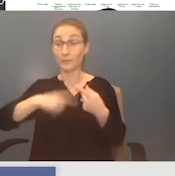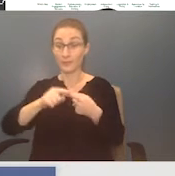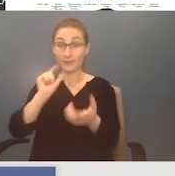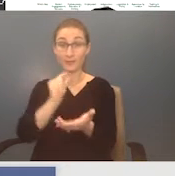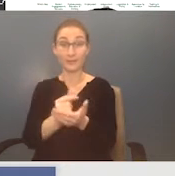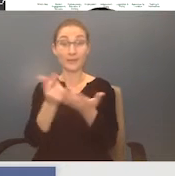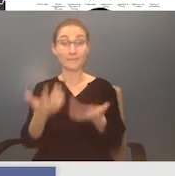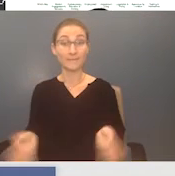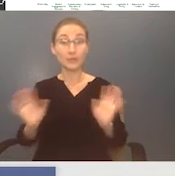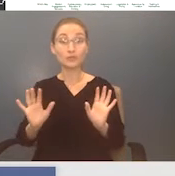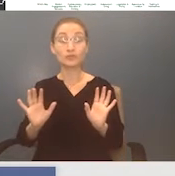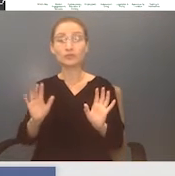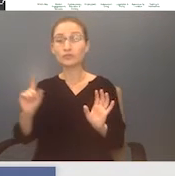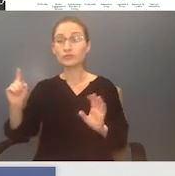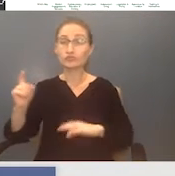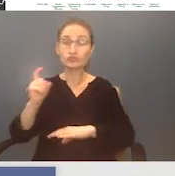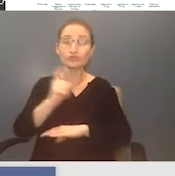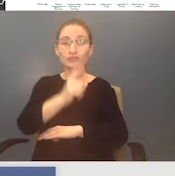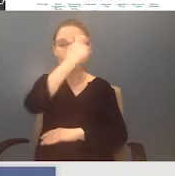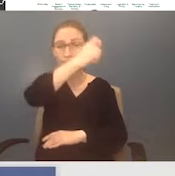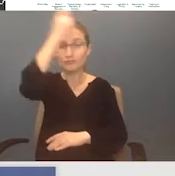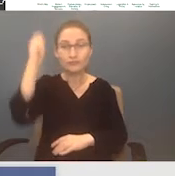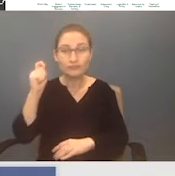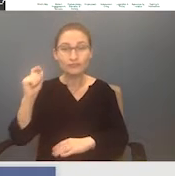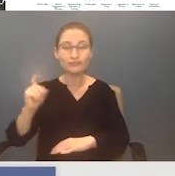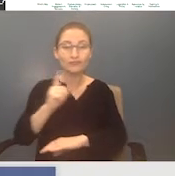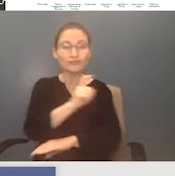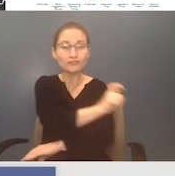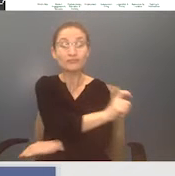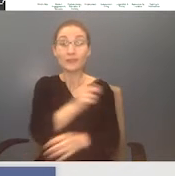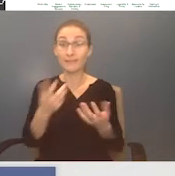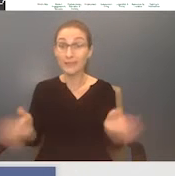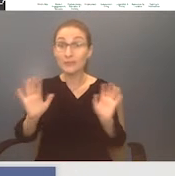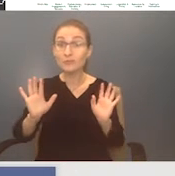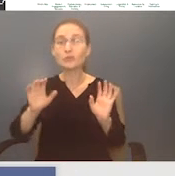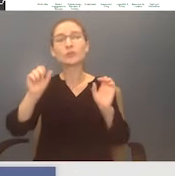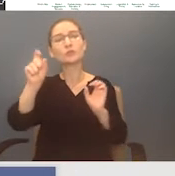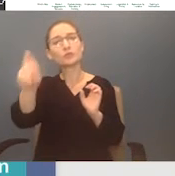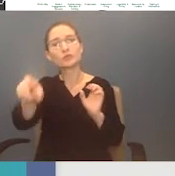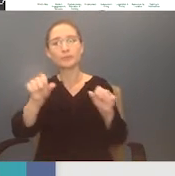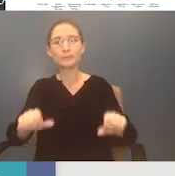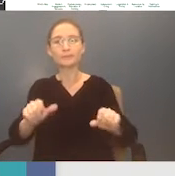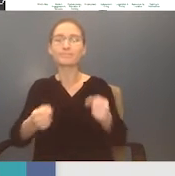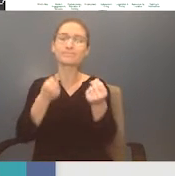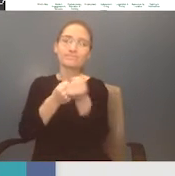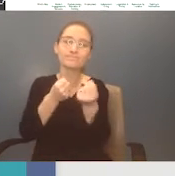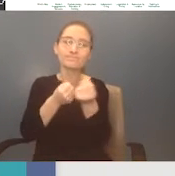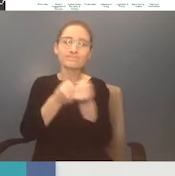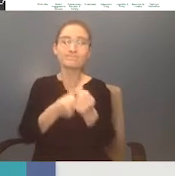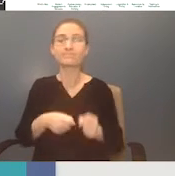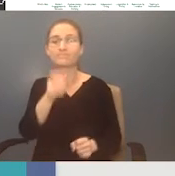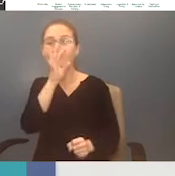across that stage. So an understanding of their disability and being able to talk about it and advocate.